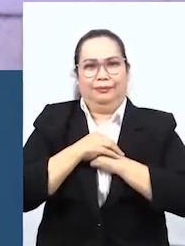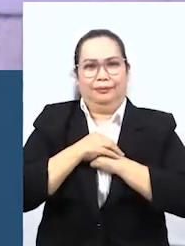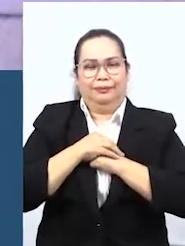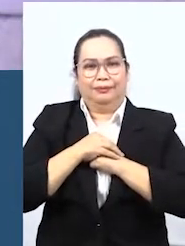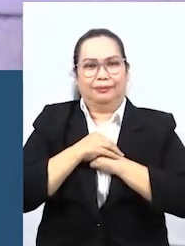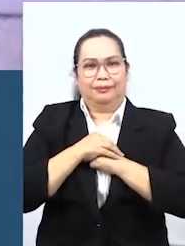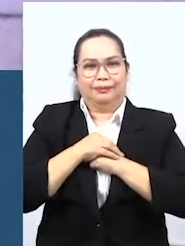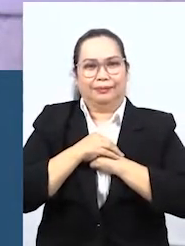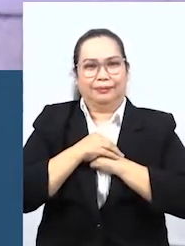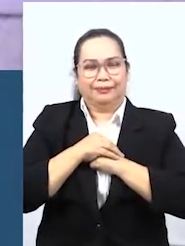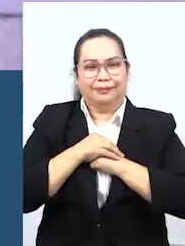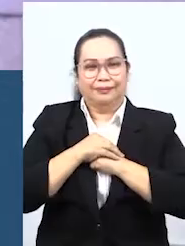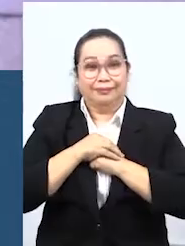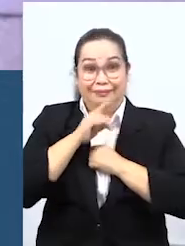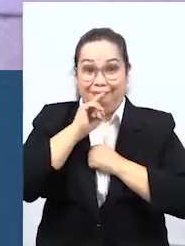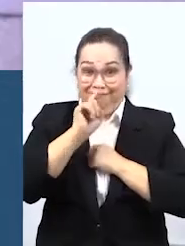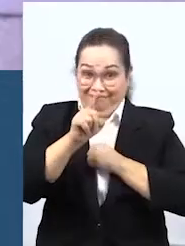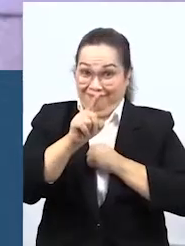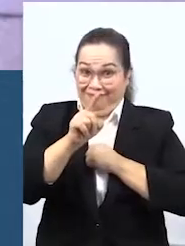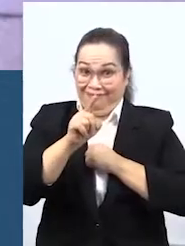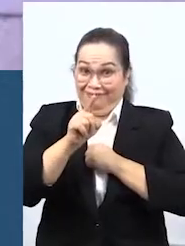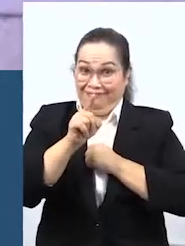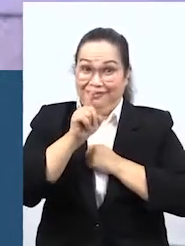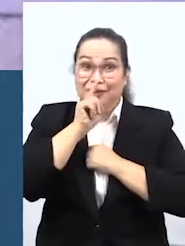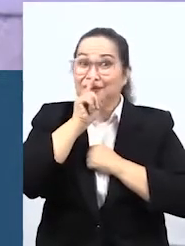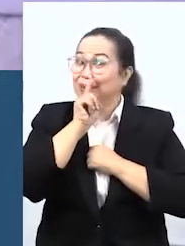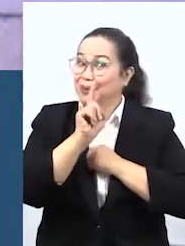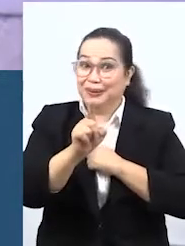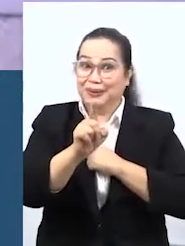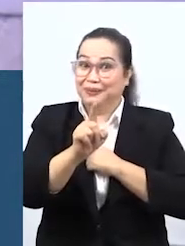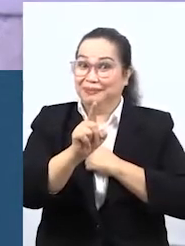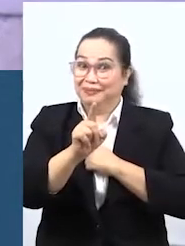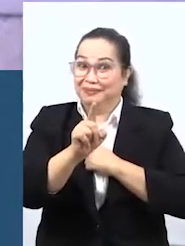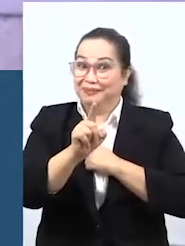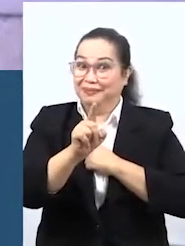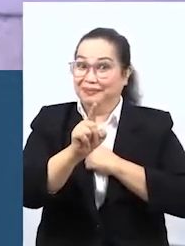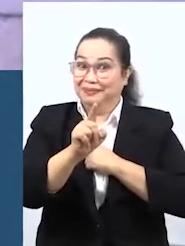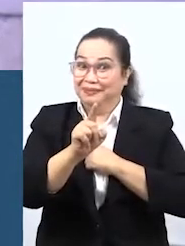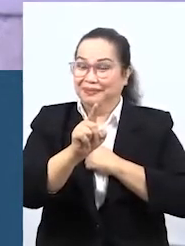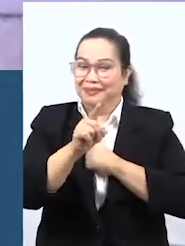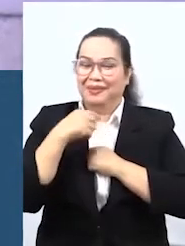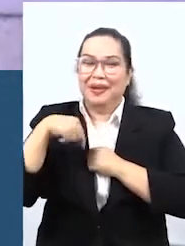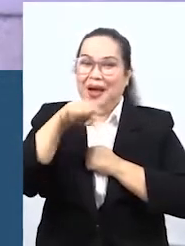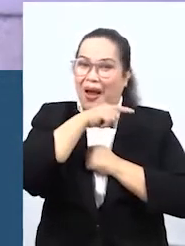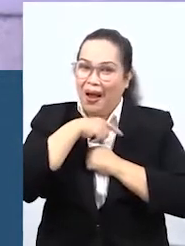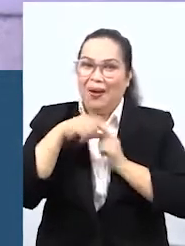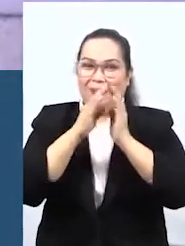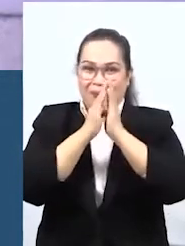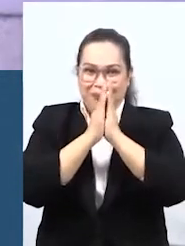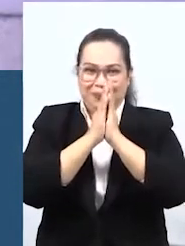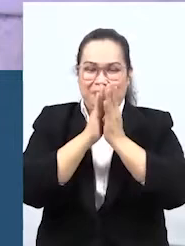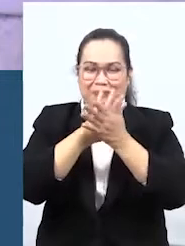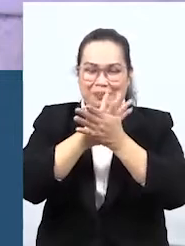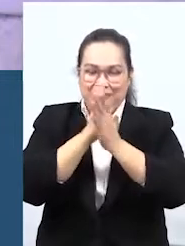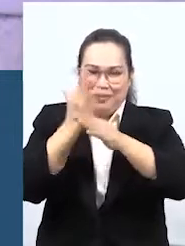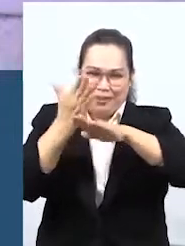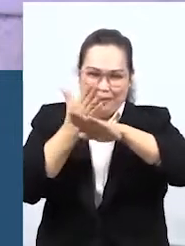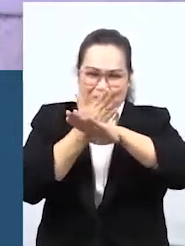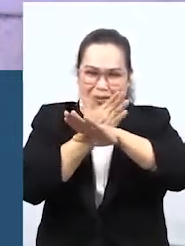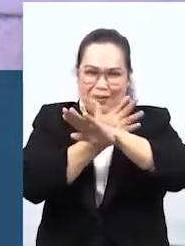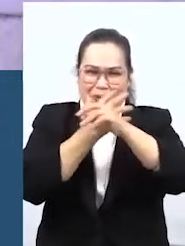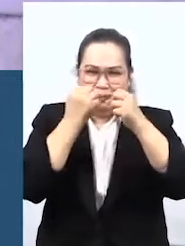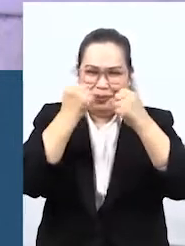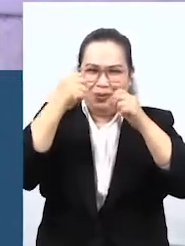people Actually that's true an know our prayers become strong and deep